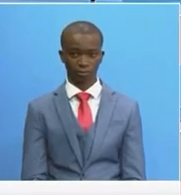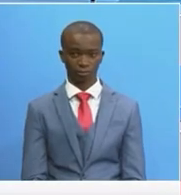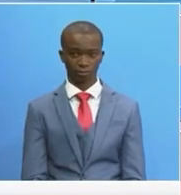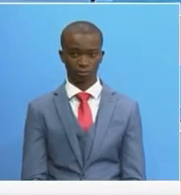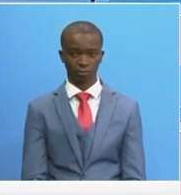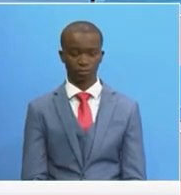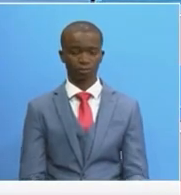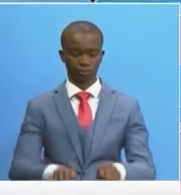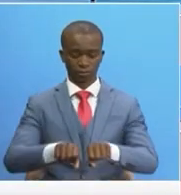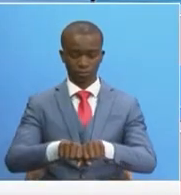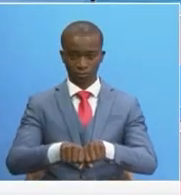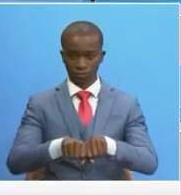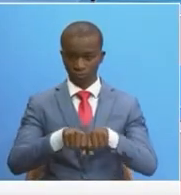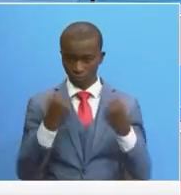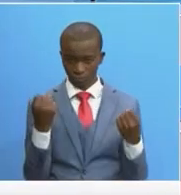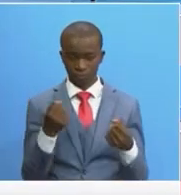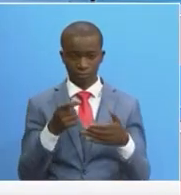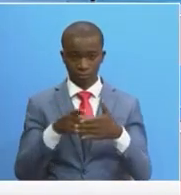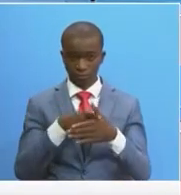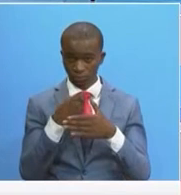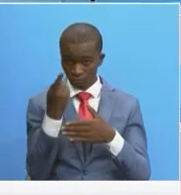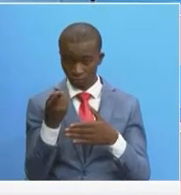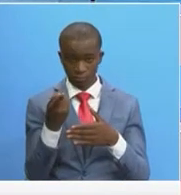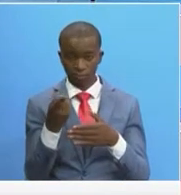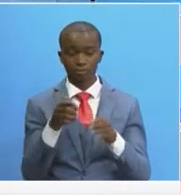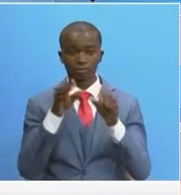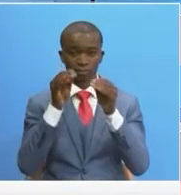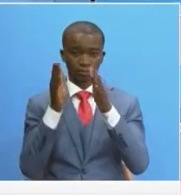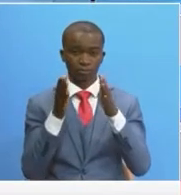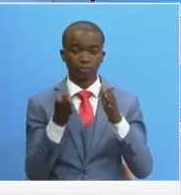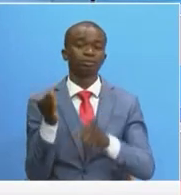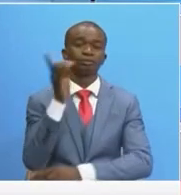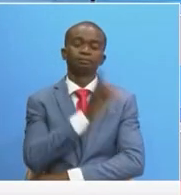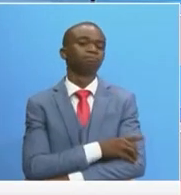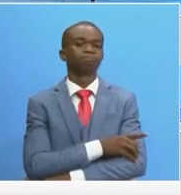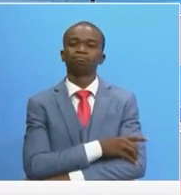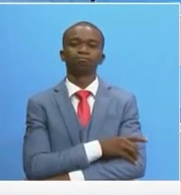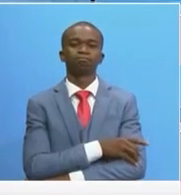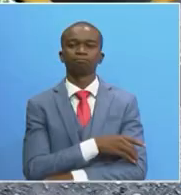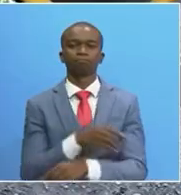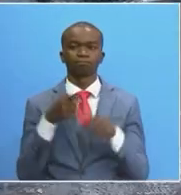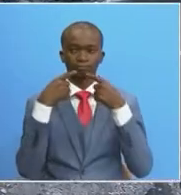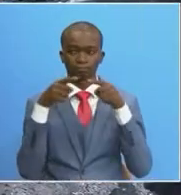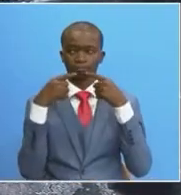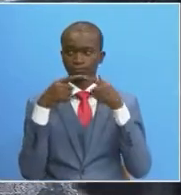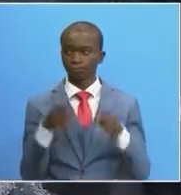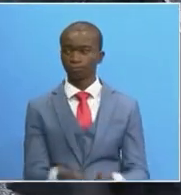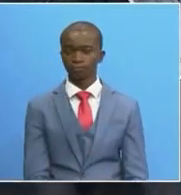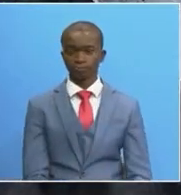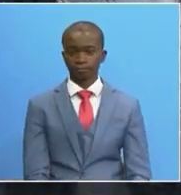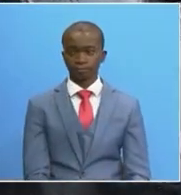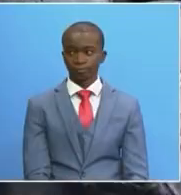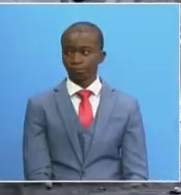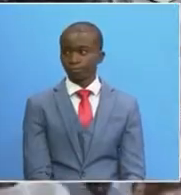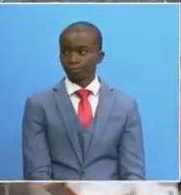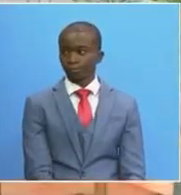our final break, and when we come back, we join teachers around the country as they celebrate their day. Zambia Today is